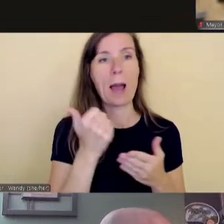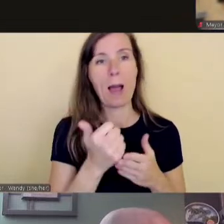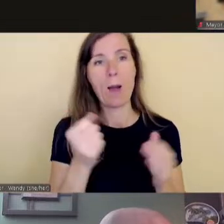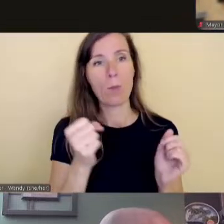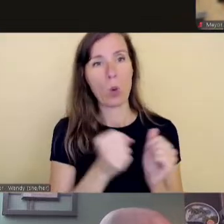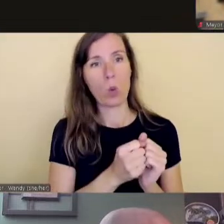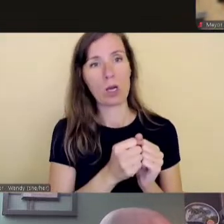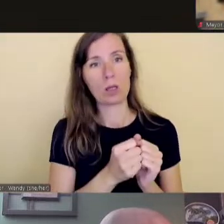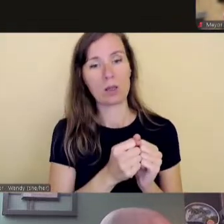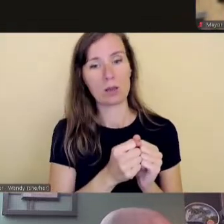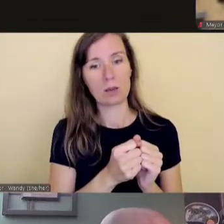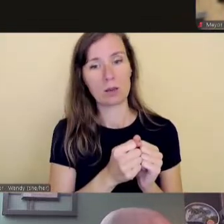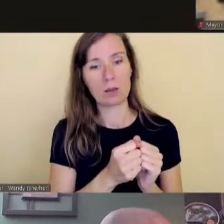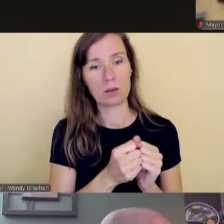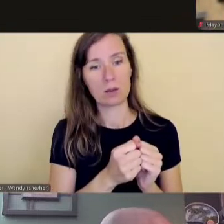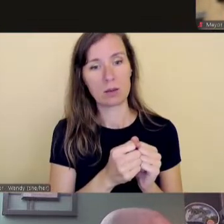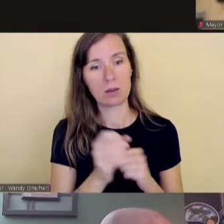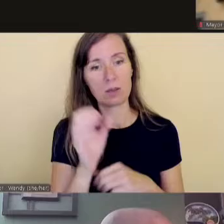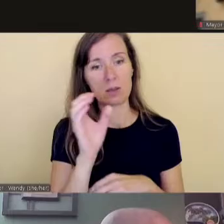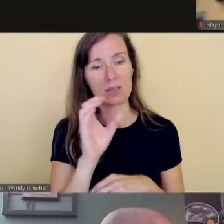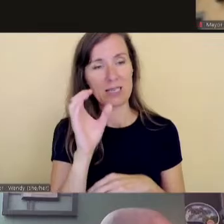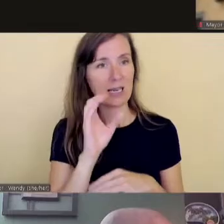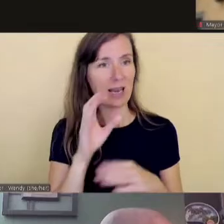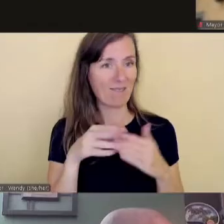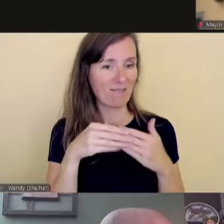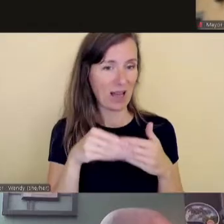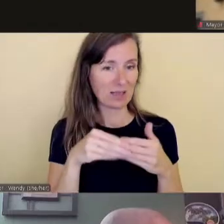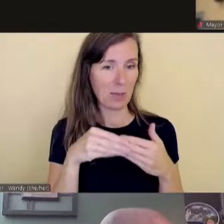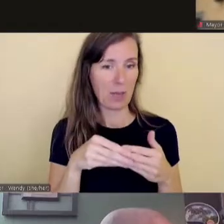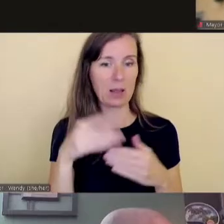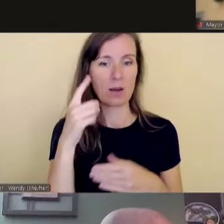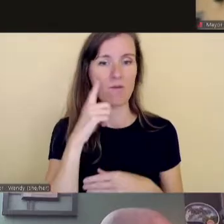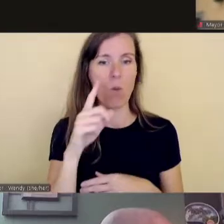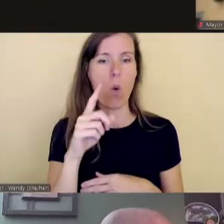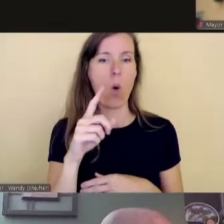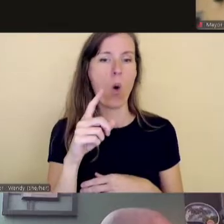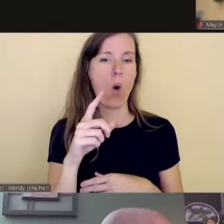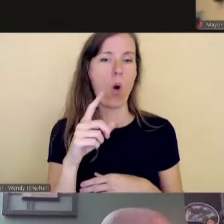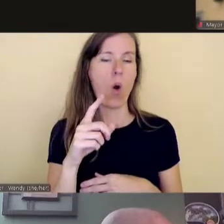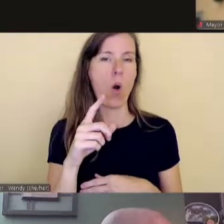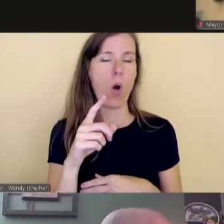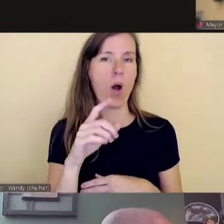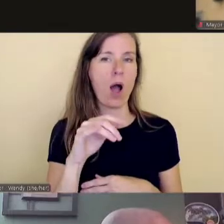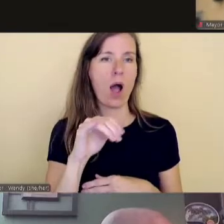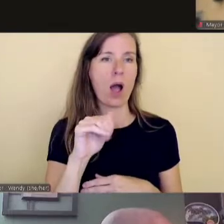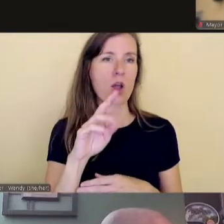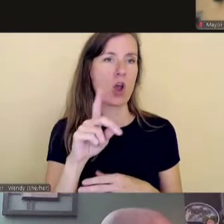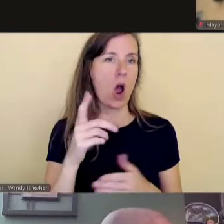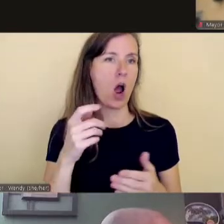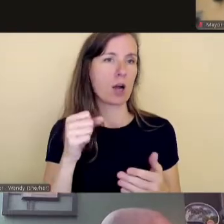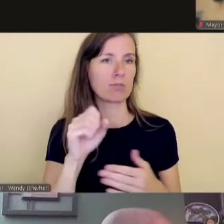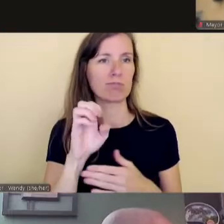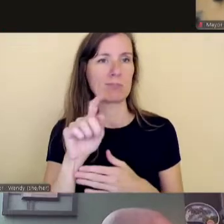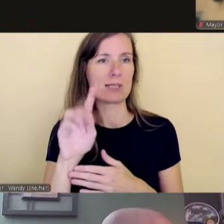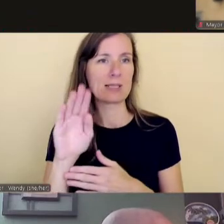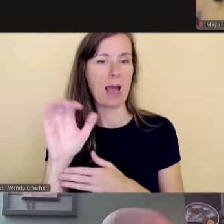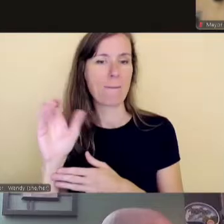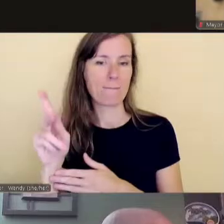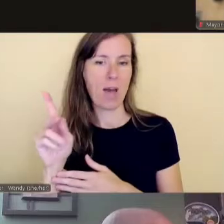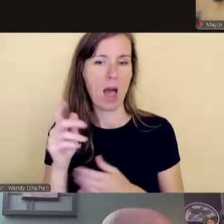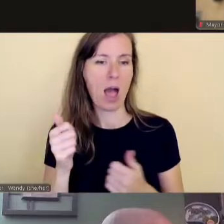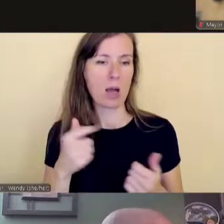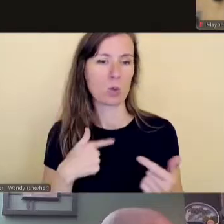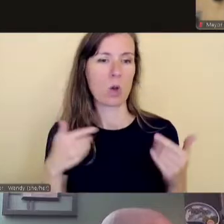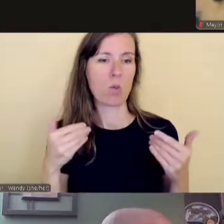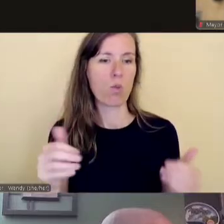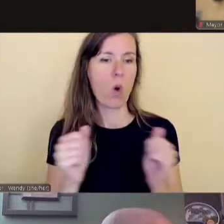seeking of flexibility for the rear yard setback as we go forward through the preliminary plan and the site plan. And